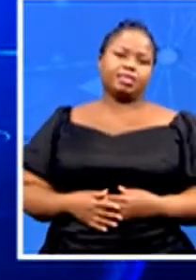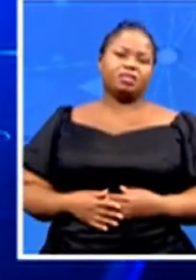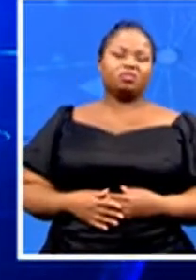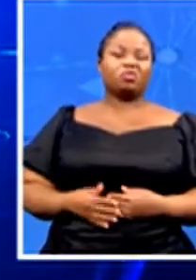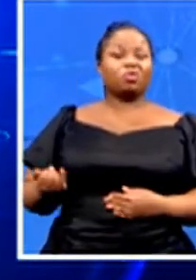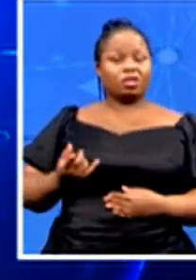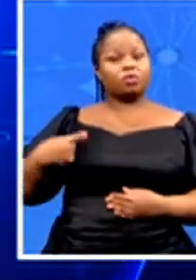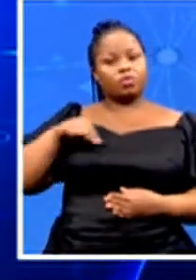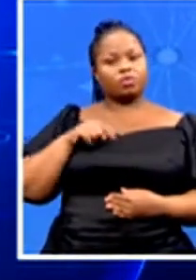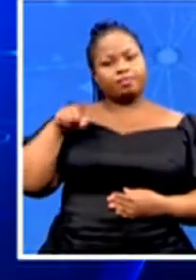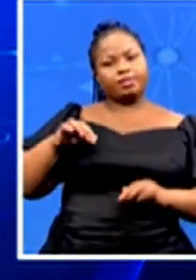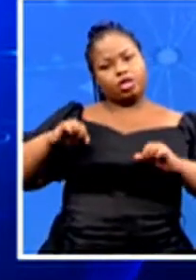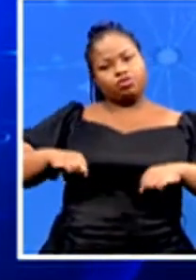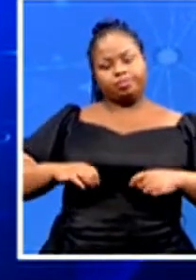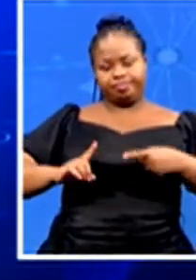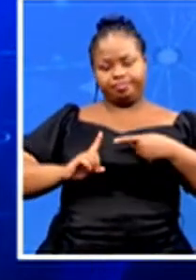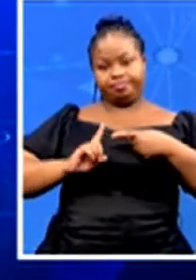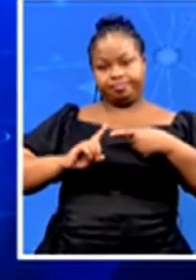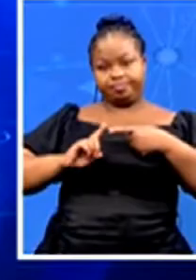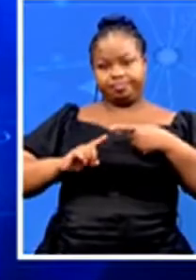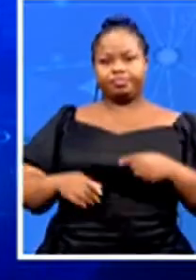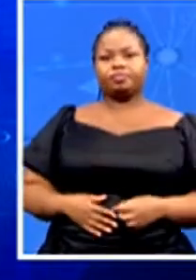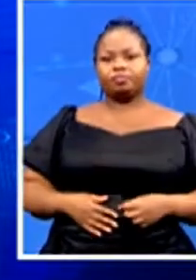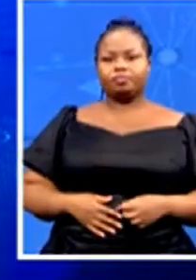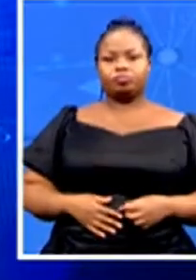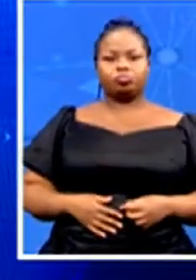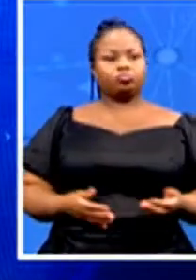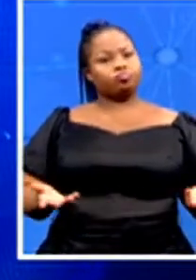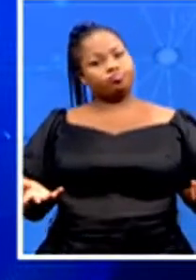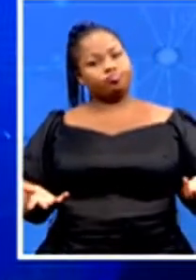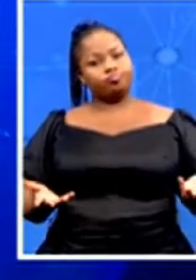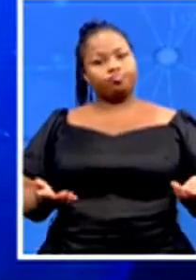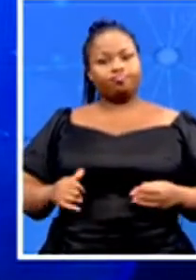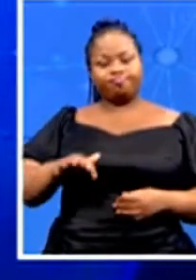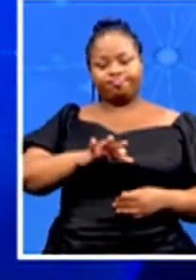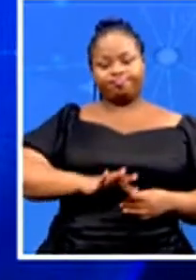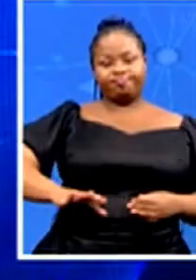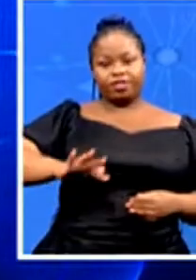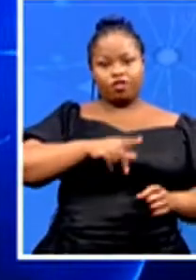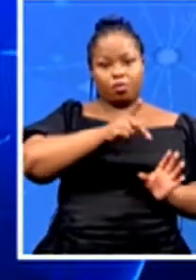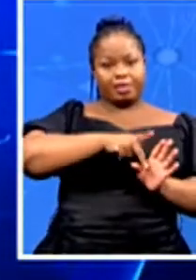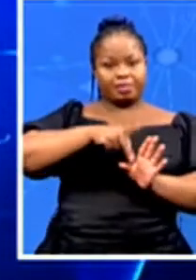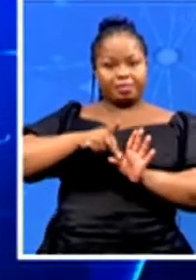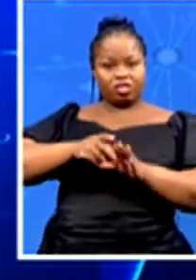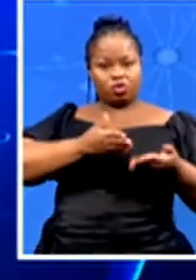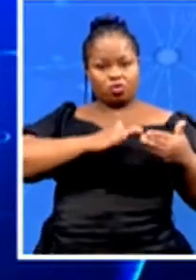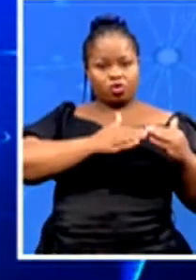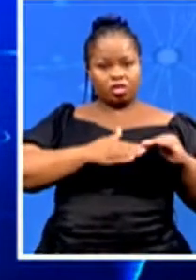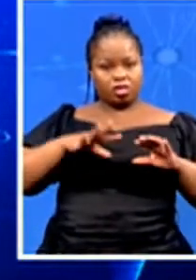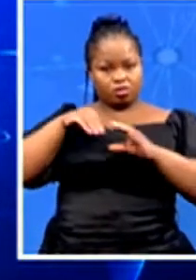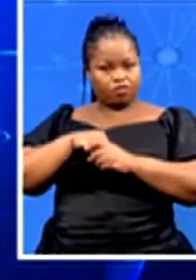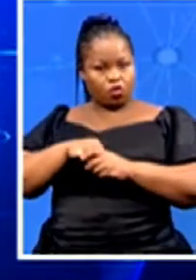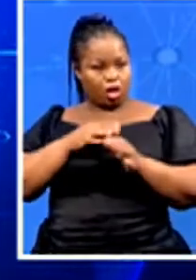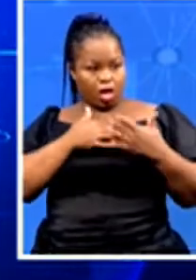is that is this space of participation open for anyone to engage on? In other